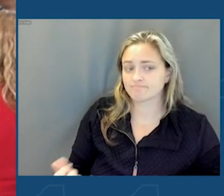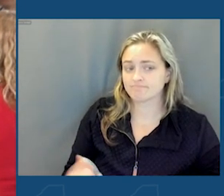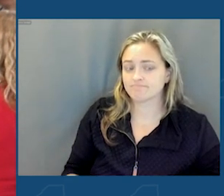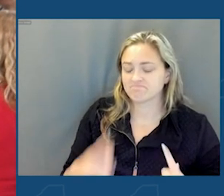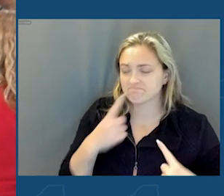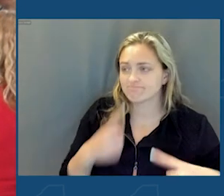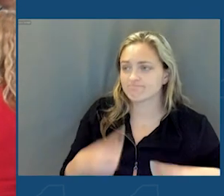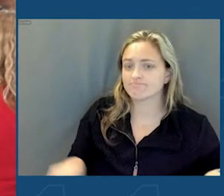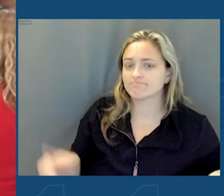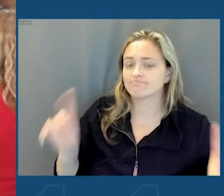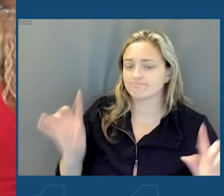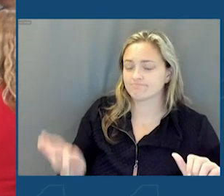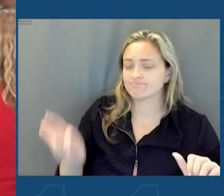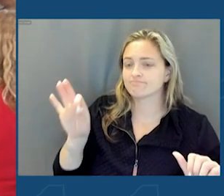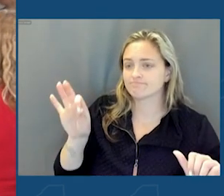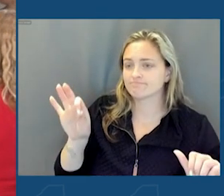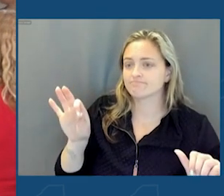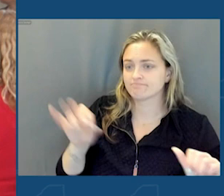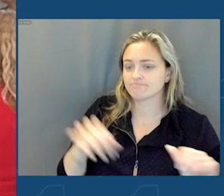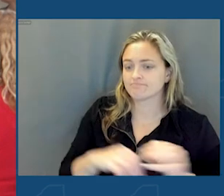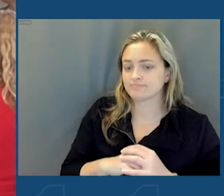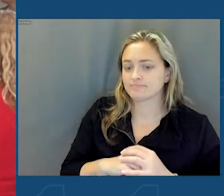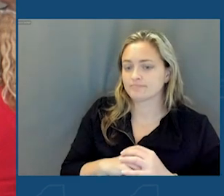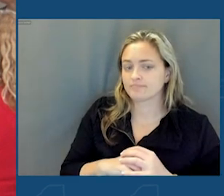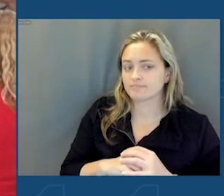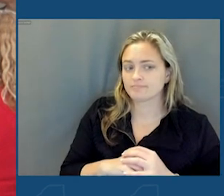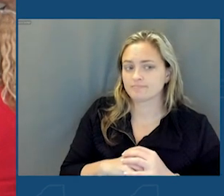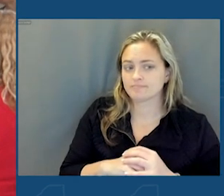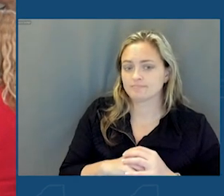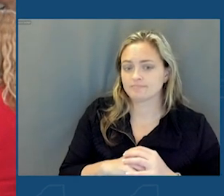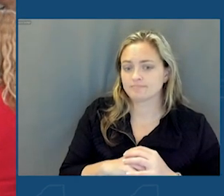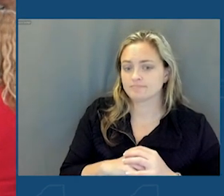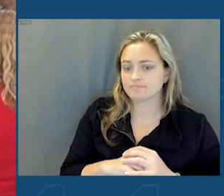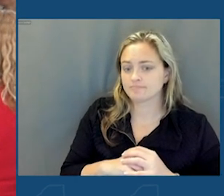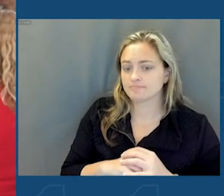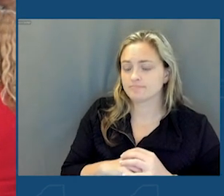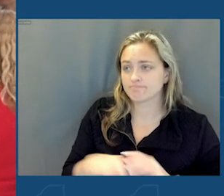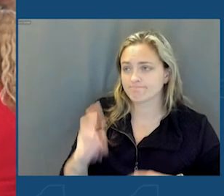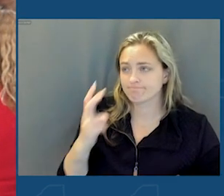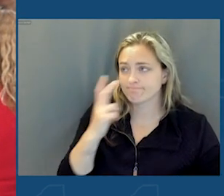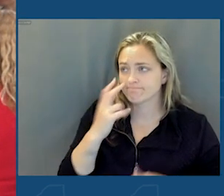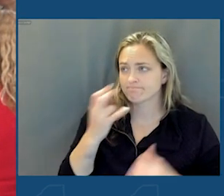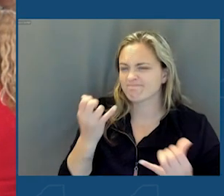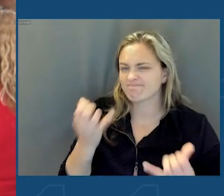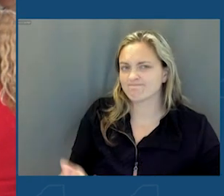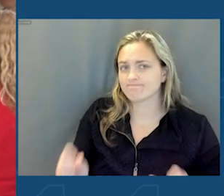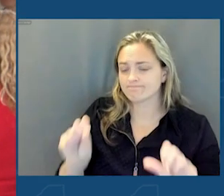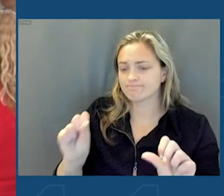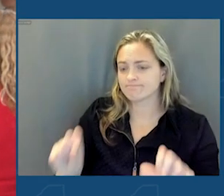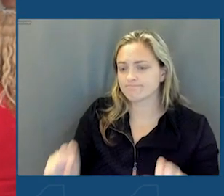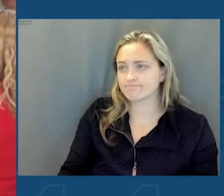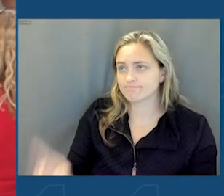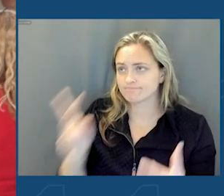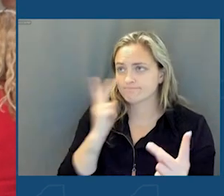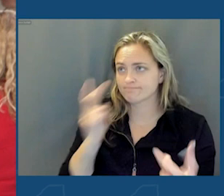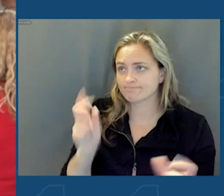now am found. 'Twas blind, but